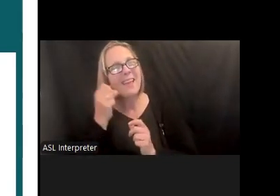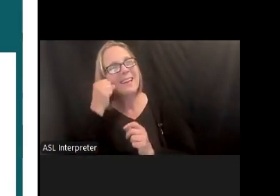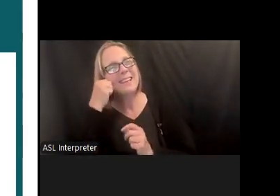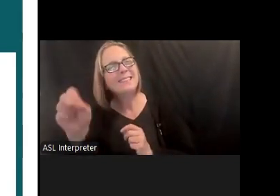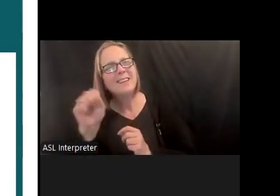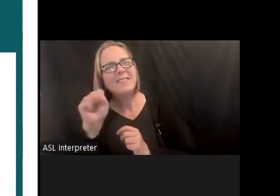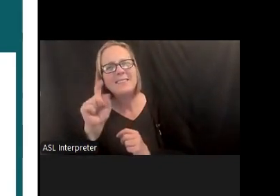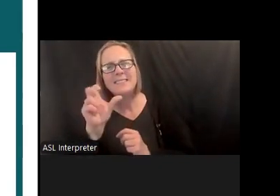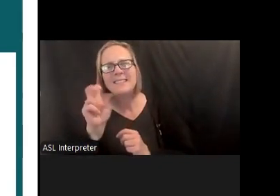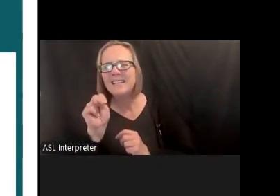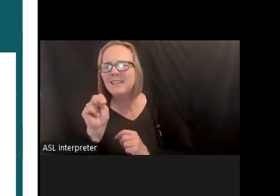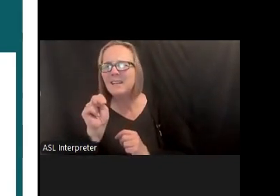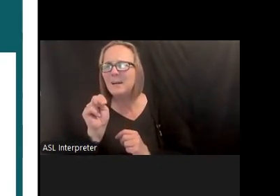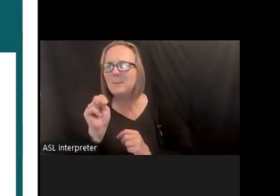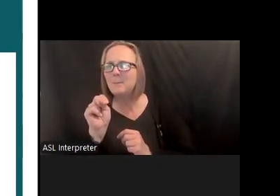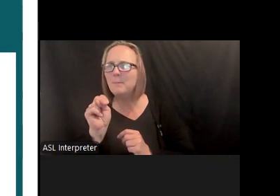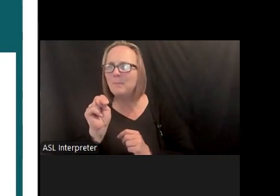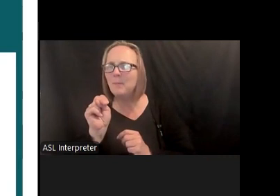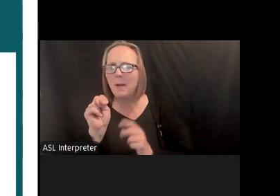is definitely,